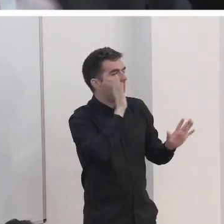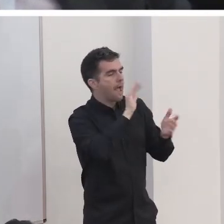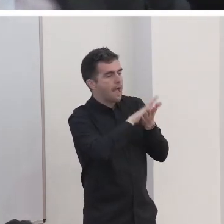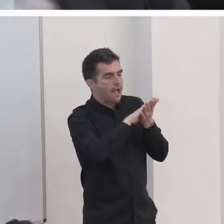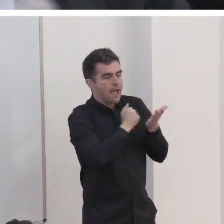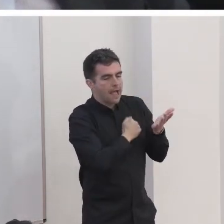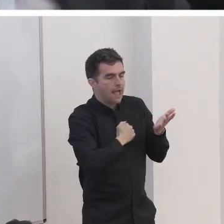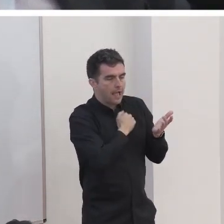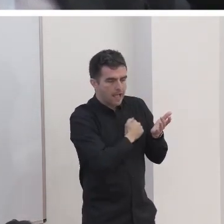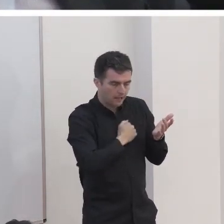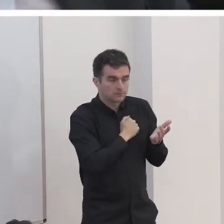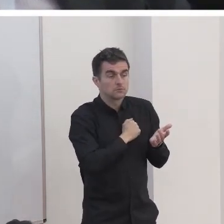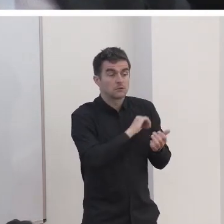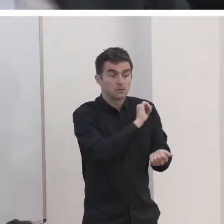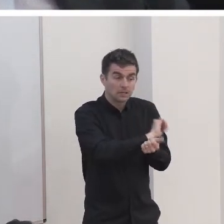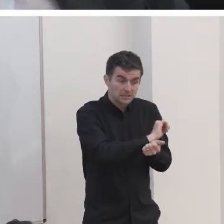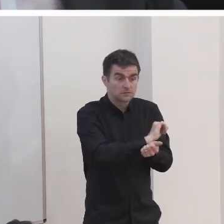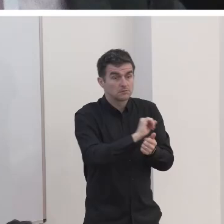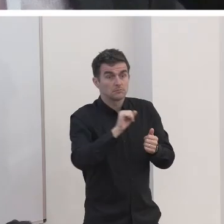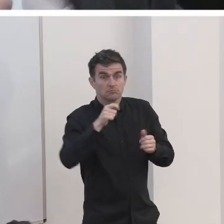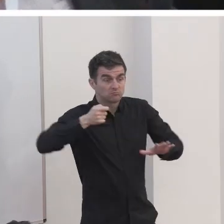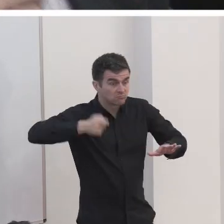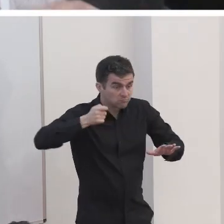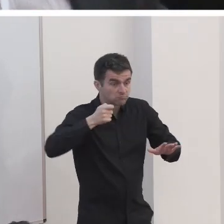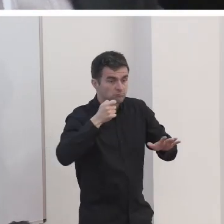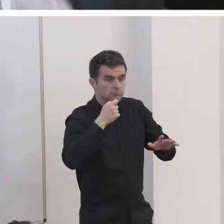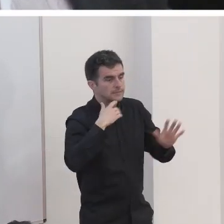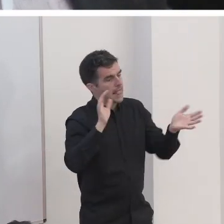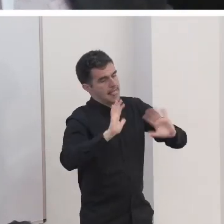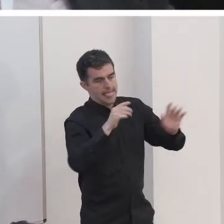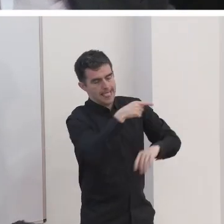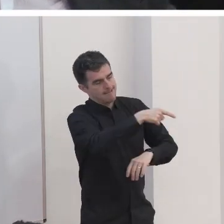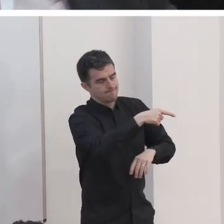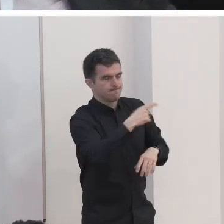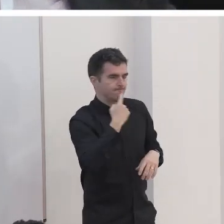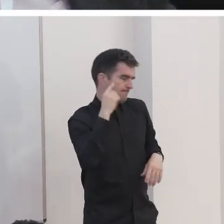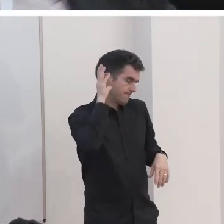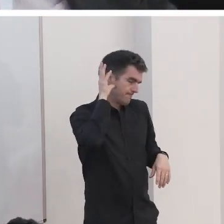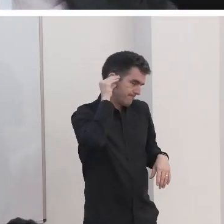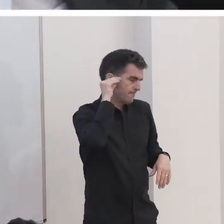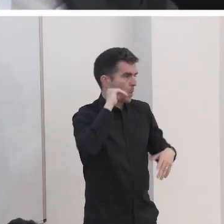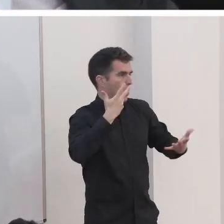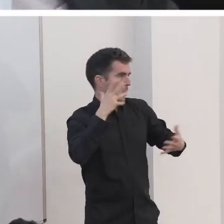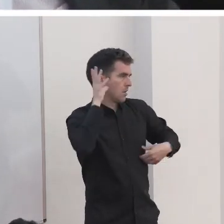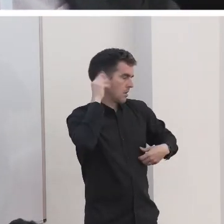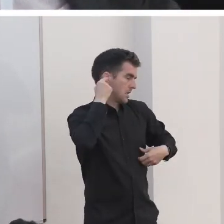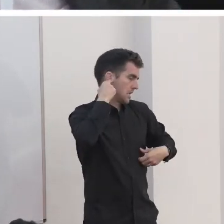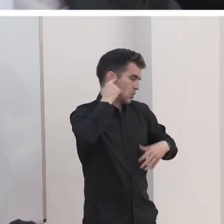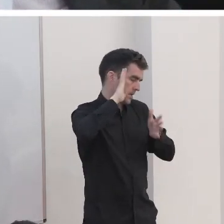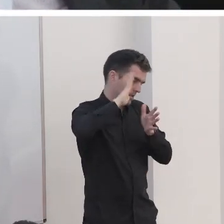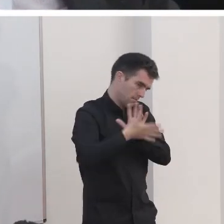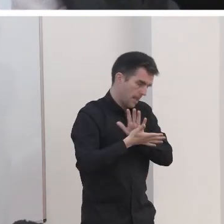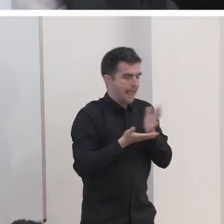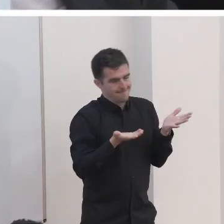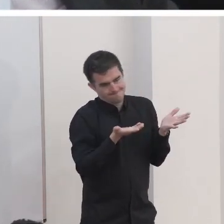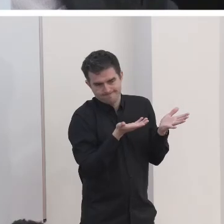partial or hearing impaired? You know, that's the time. But it was all based because we were told deeply that it was all